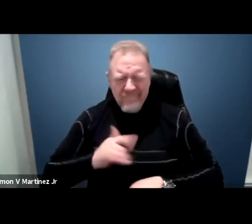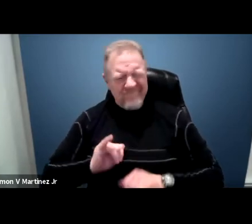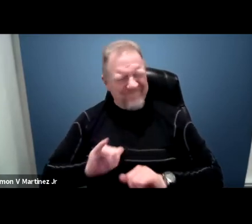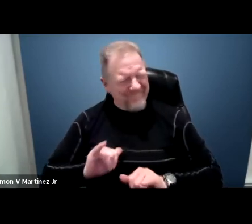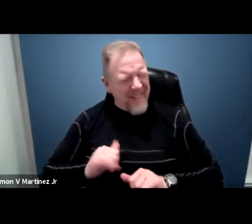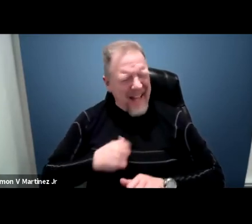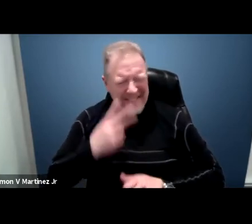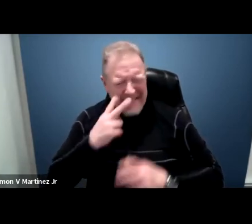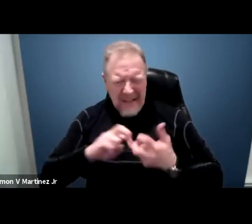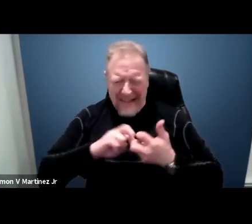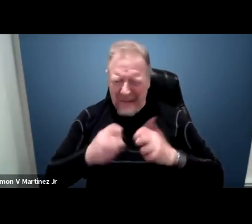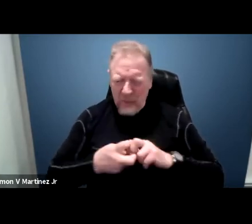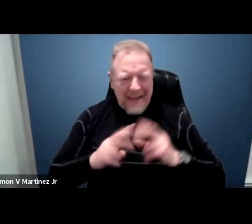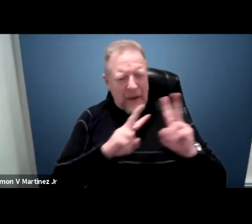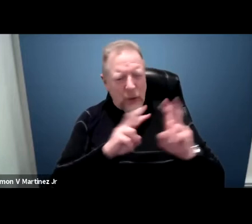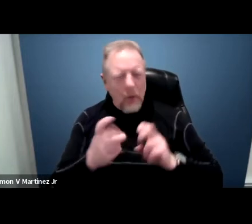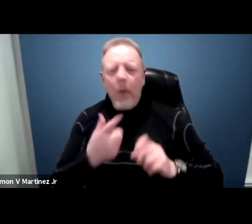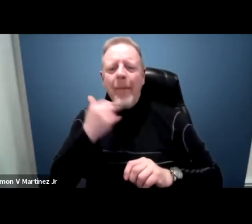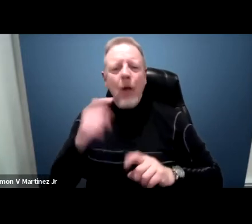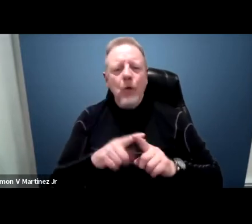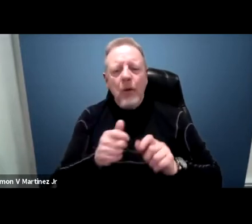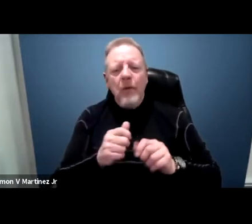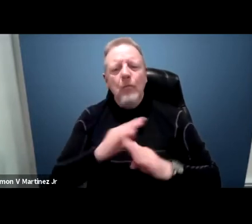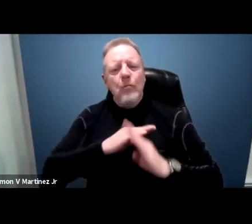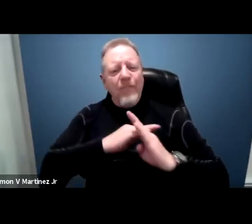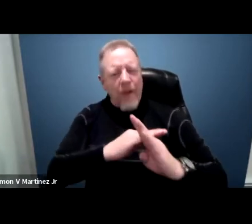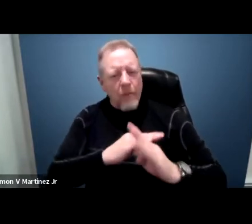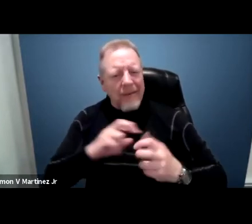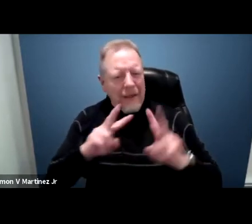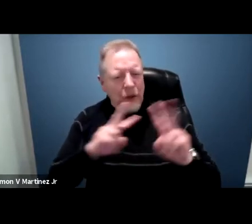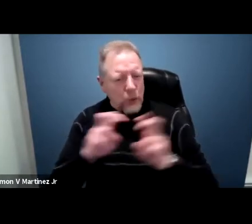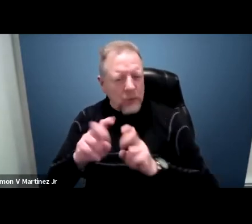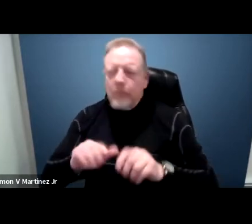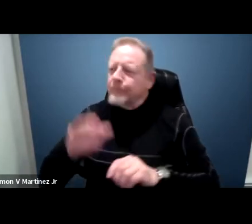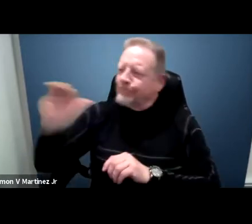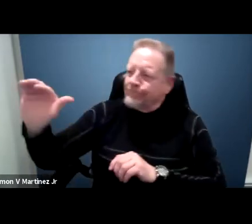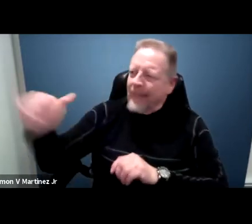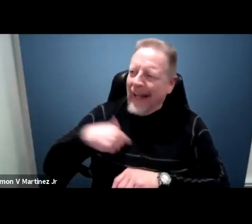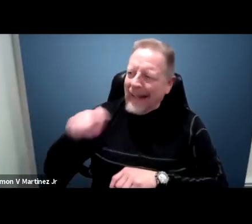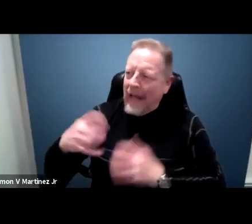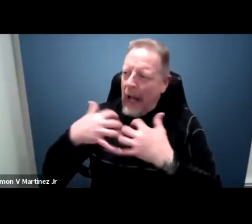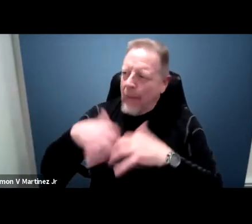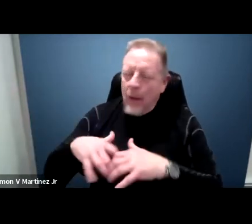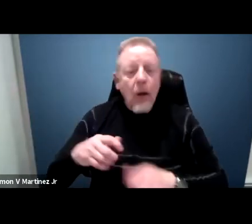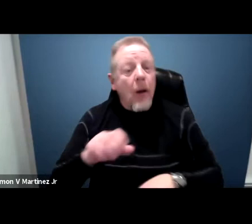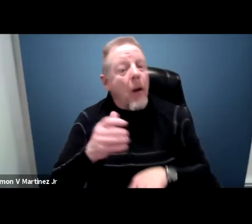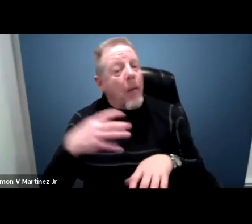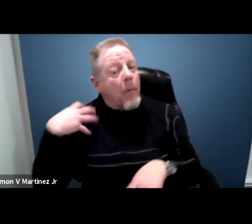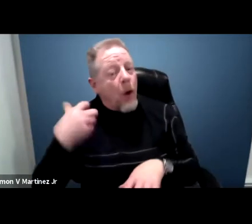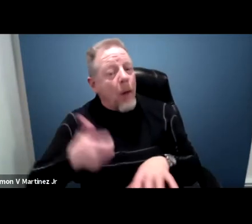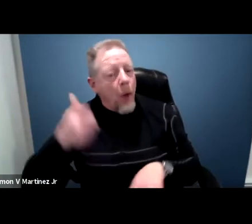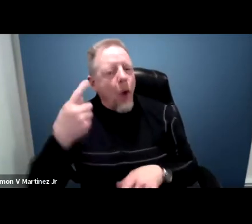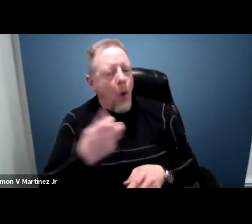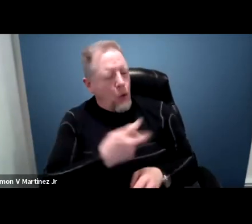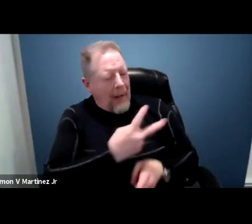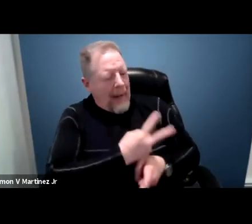seeing an issue. It's always best to get ahead of it. And employers, usually want to keep an